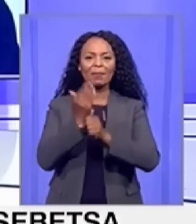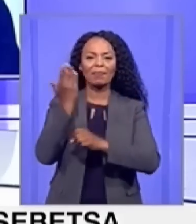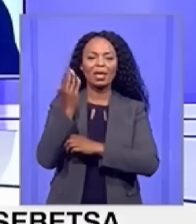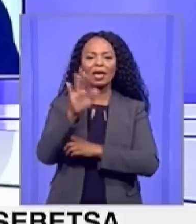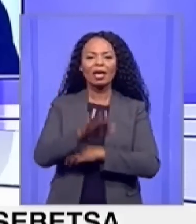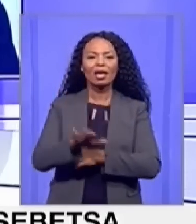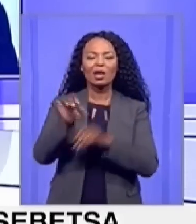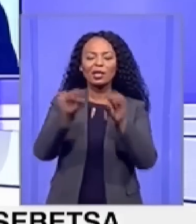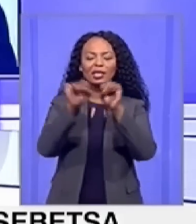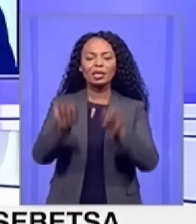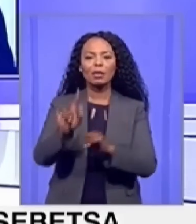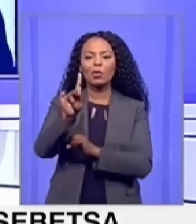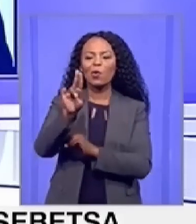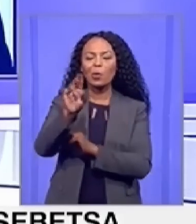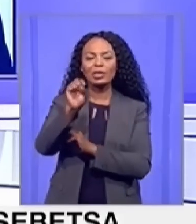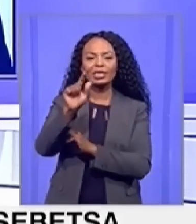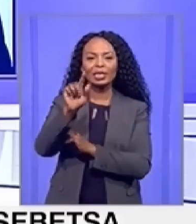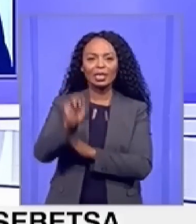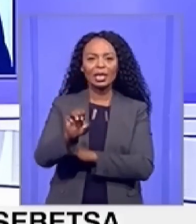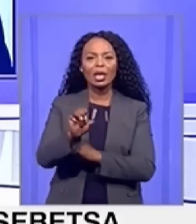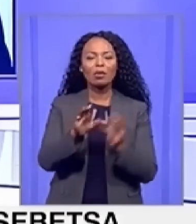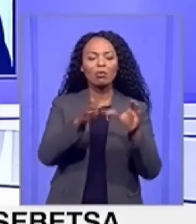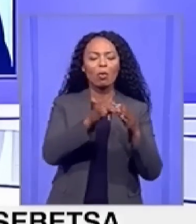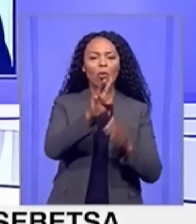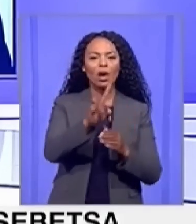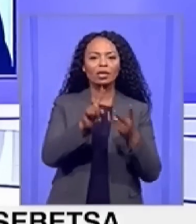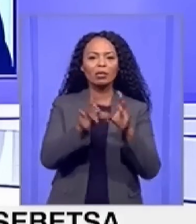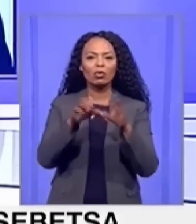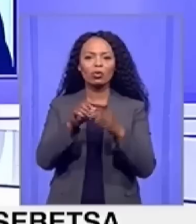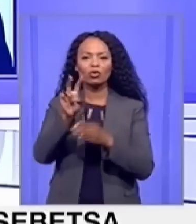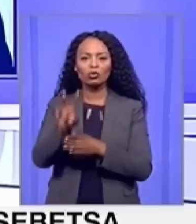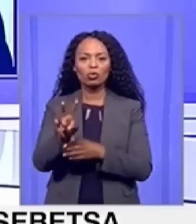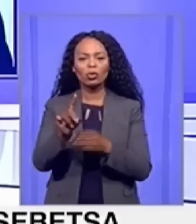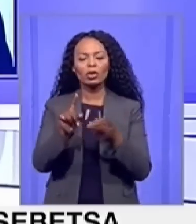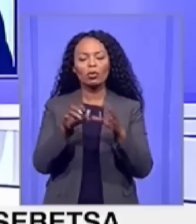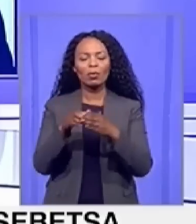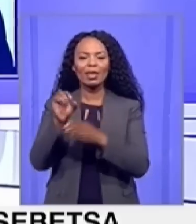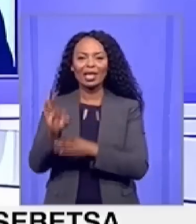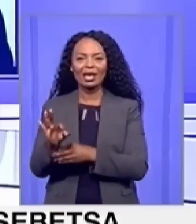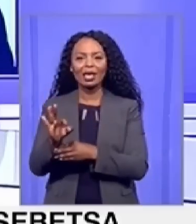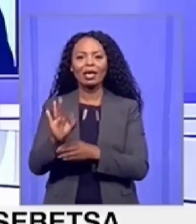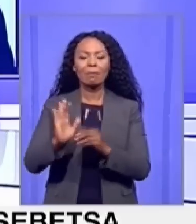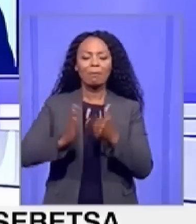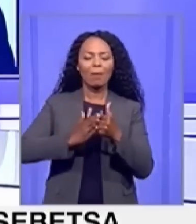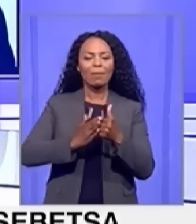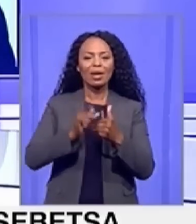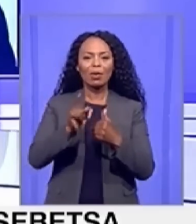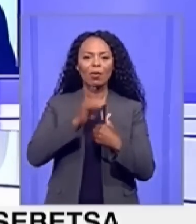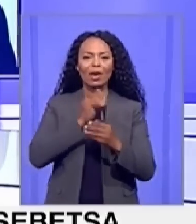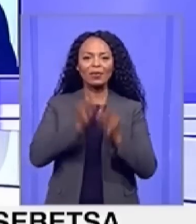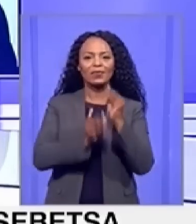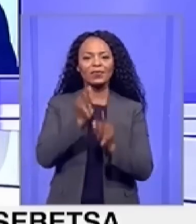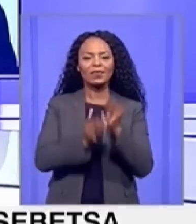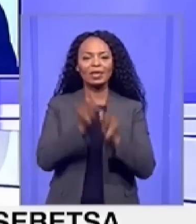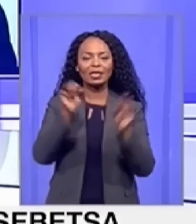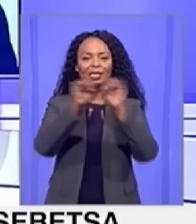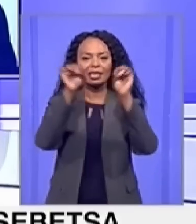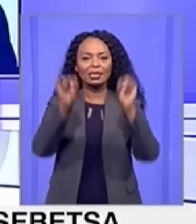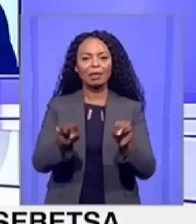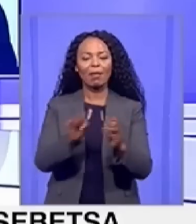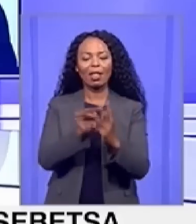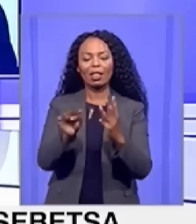Kusile mo unit 1, 2 le 3 di ileng tsa tlameha hore di kwale hore di tle di kgone ho ka lokiswa. Eskom e tshepa di unit tse pedi di tla